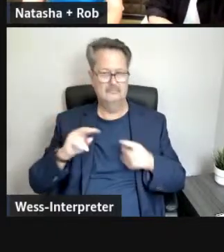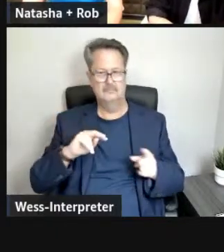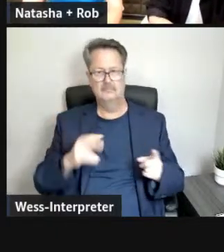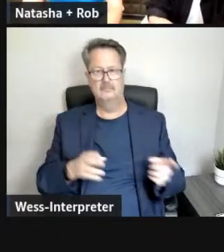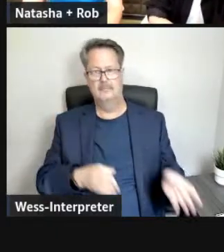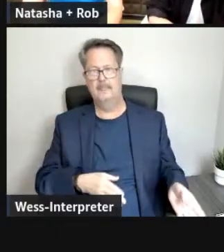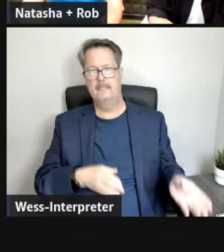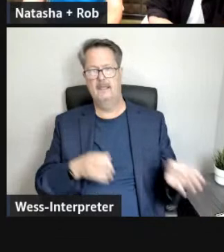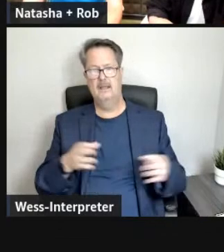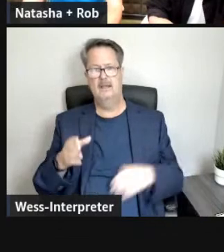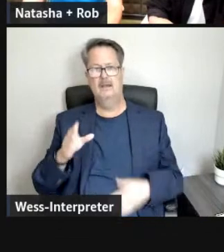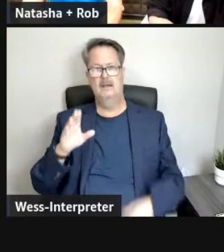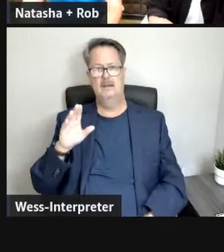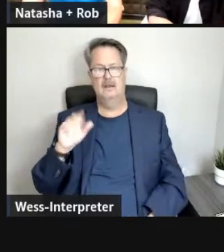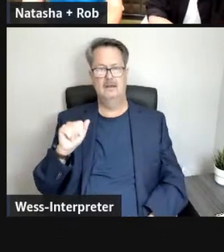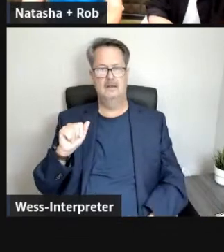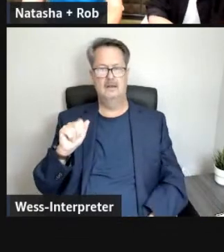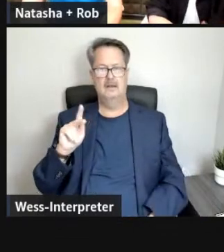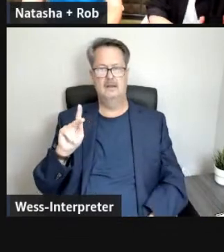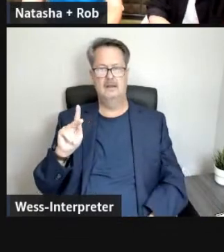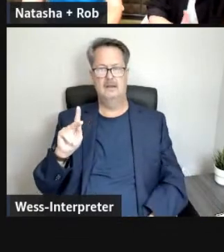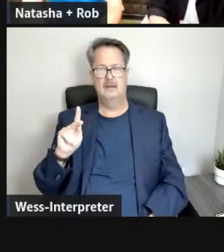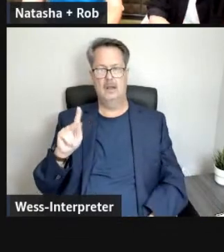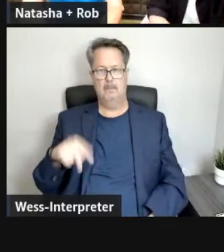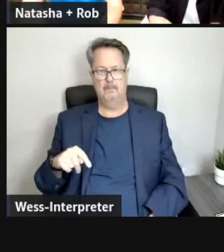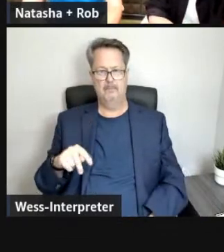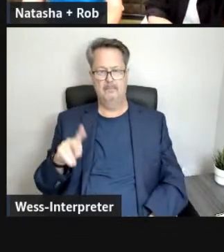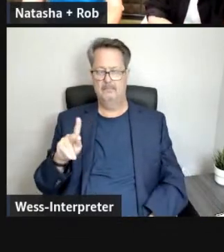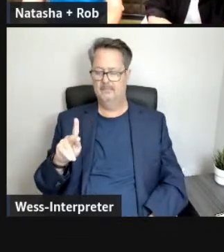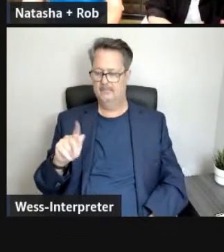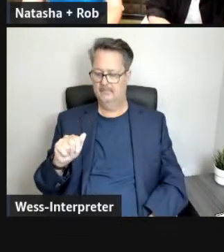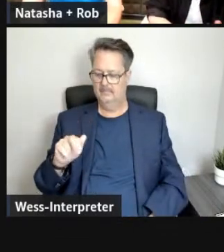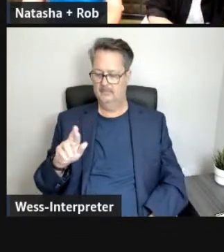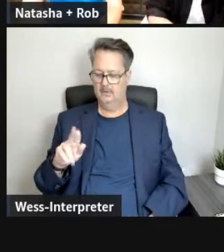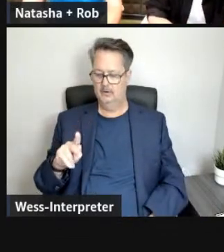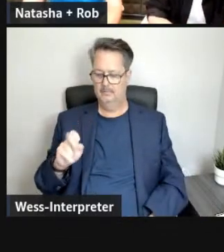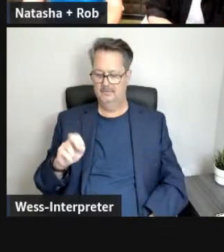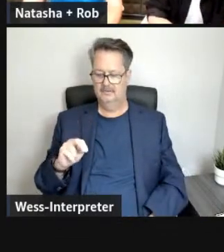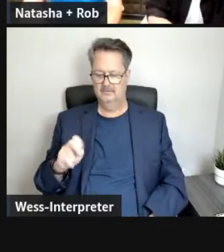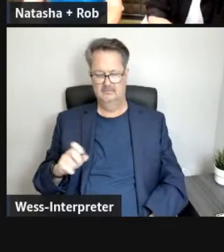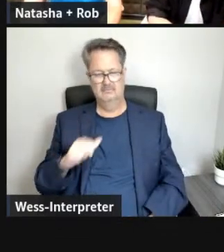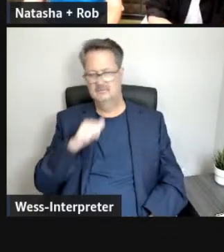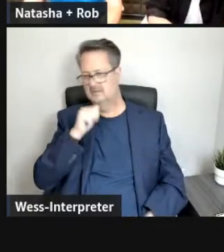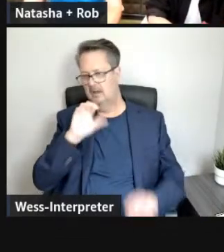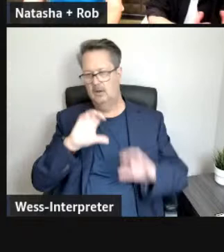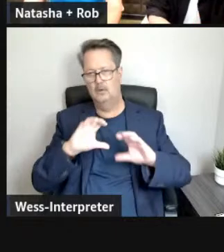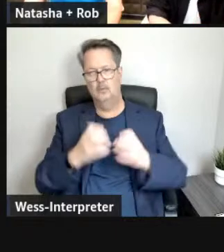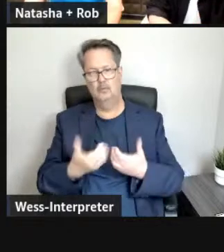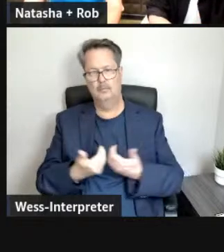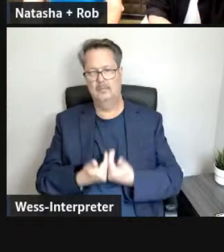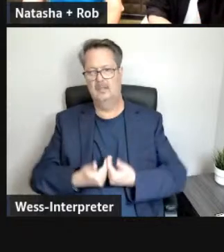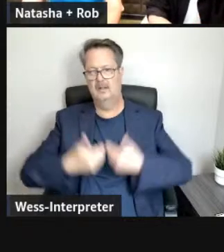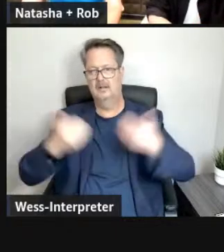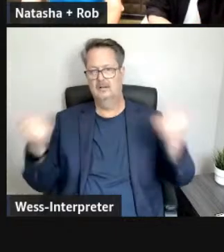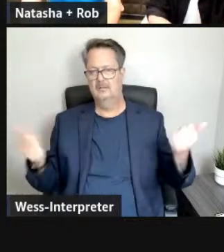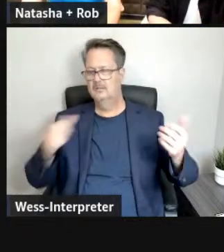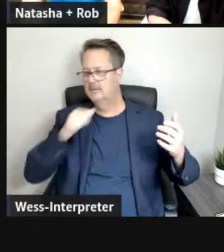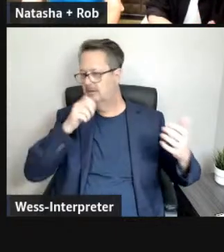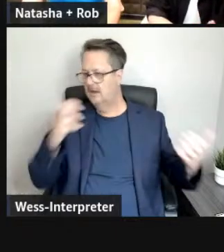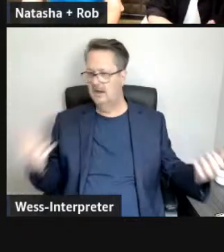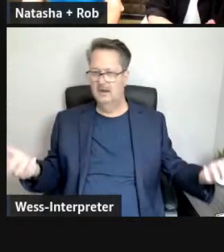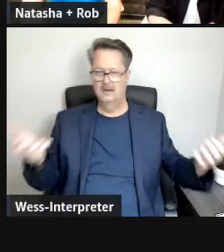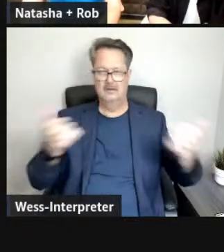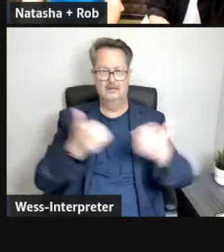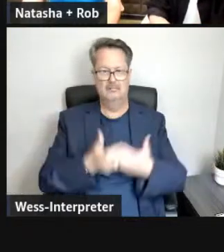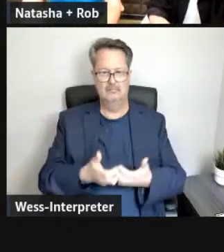you see the picture looks very different. It's what we call groupless. So we're not grouping those EC2 instances into these node groups. There's